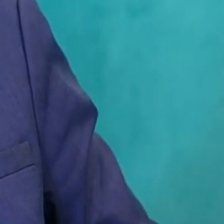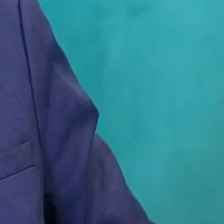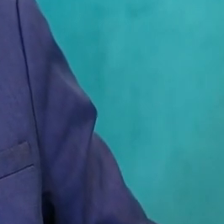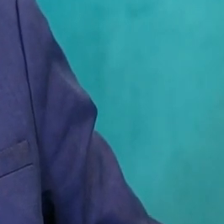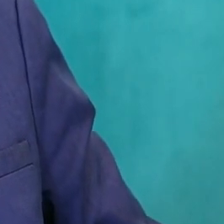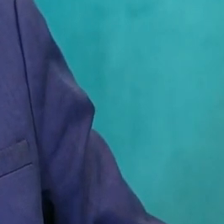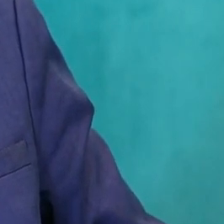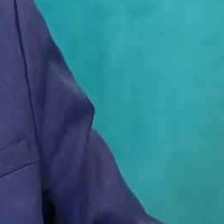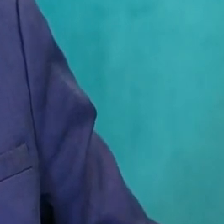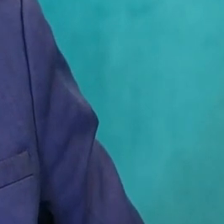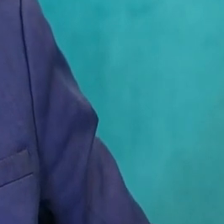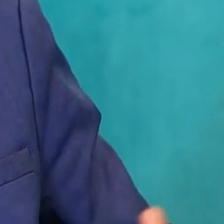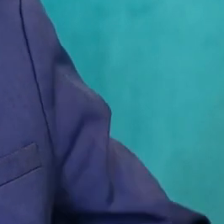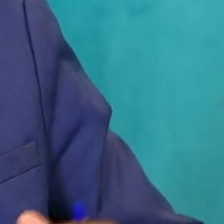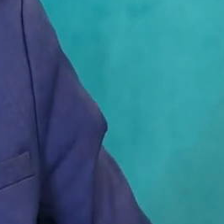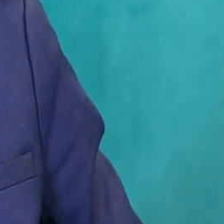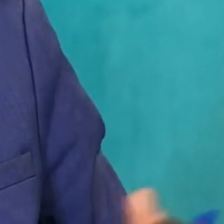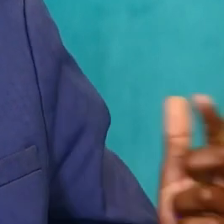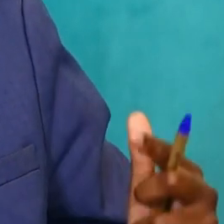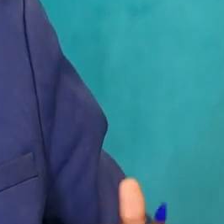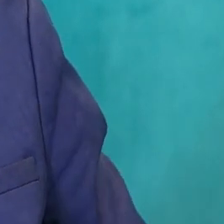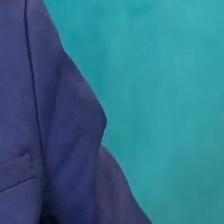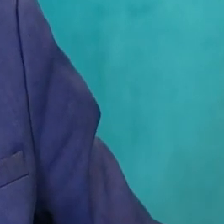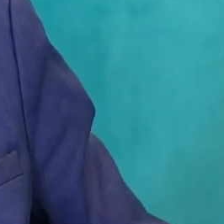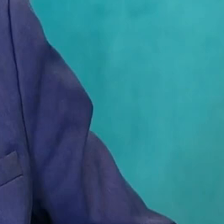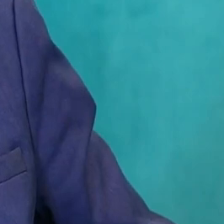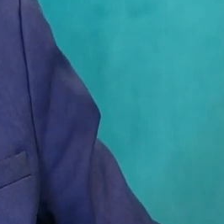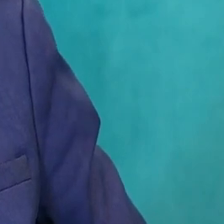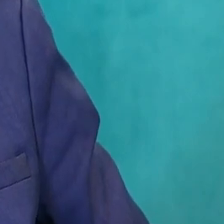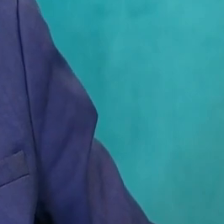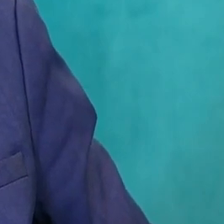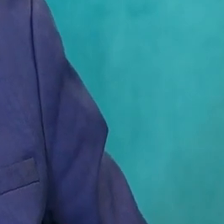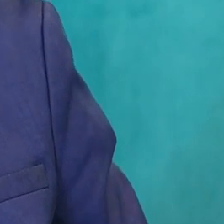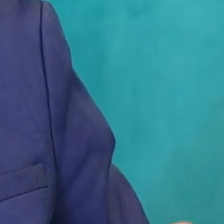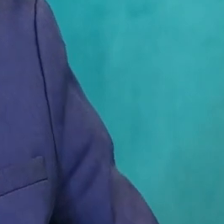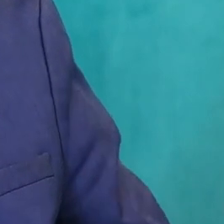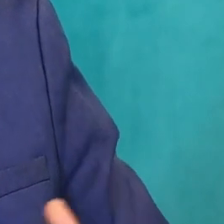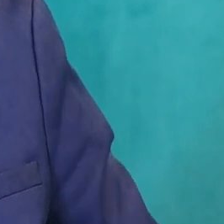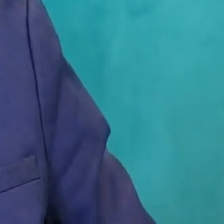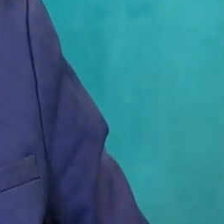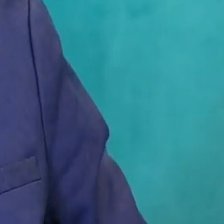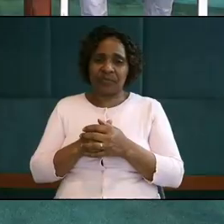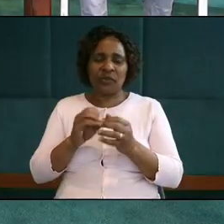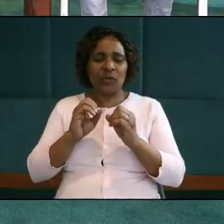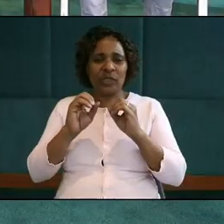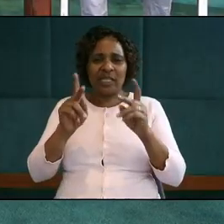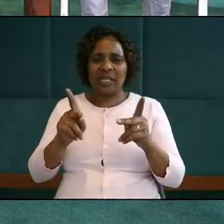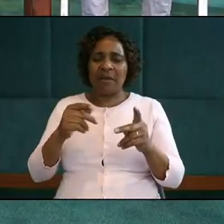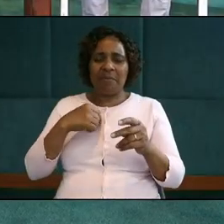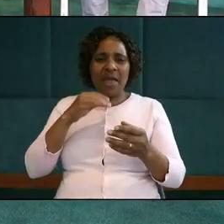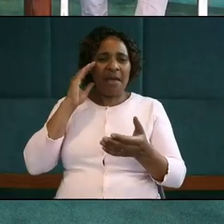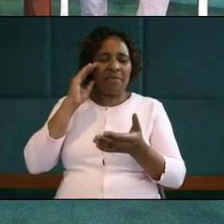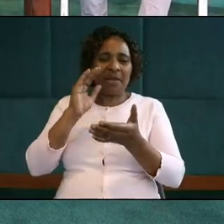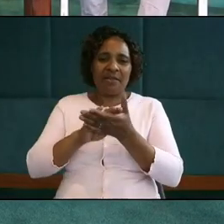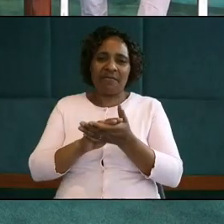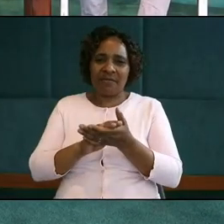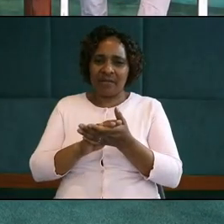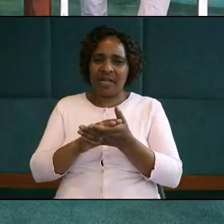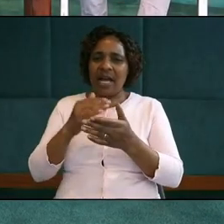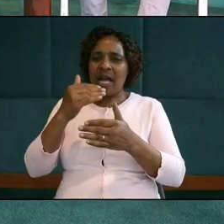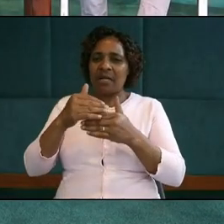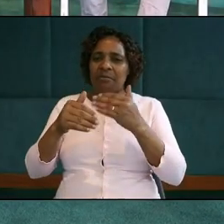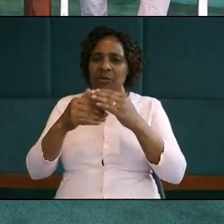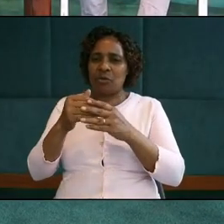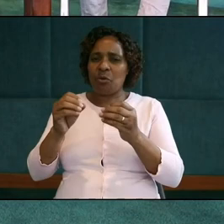to them as much as it should have. Maybe you can comment about that, and then Mr. T, you can come in. Yeah, I believe they viewed it as more